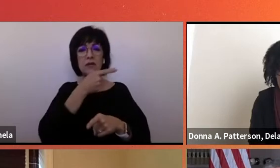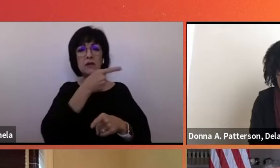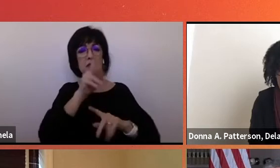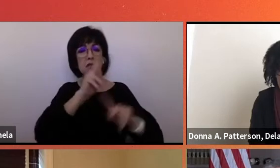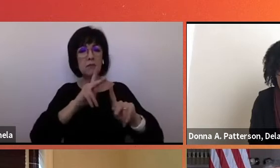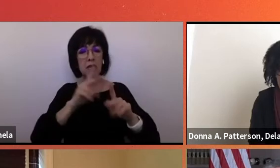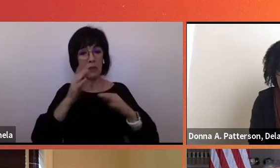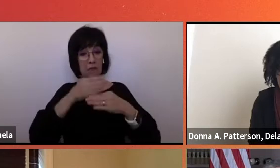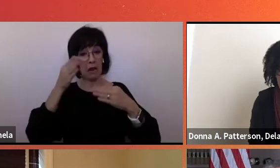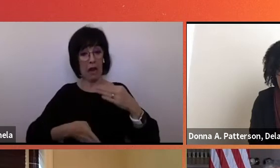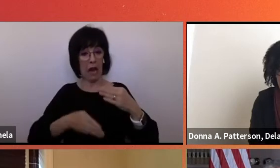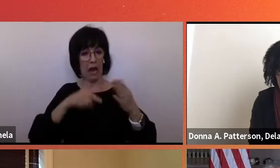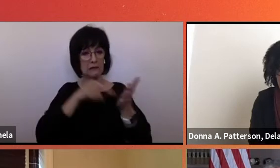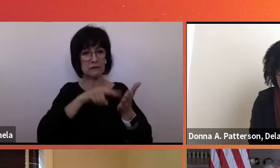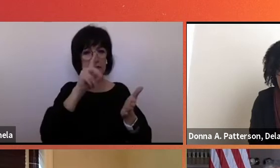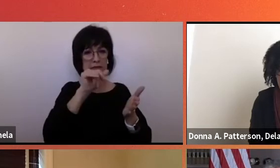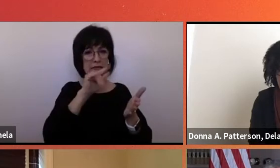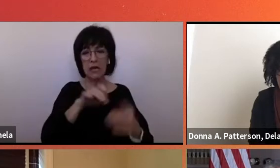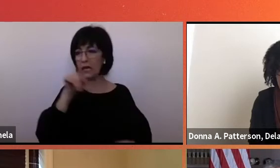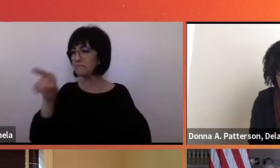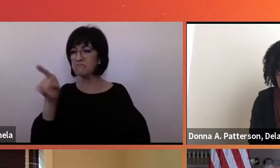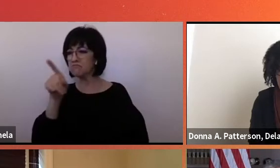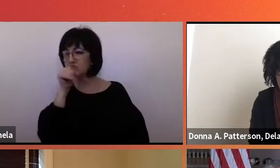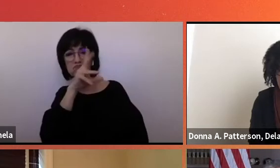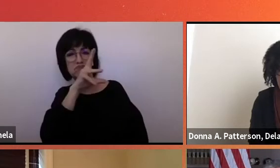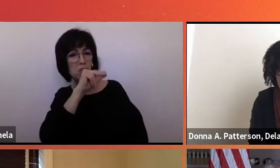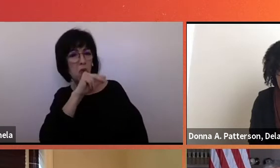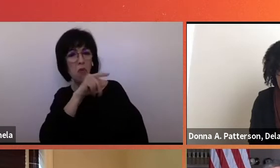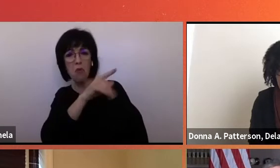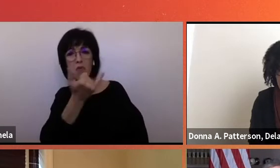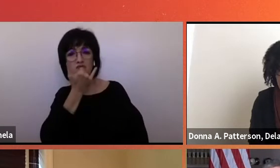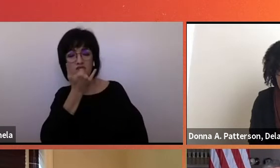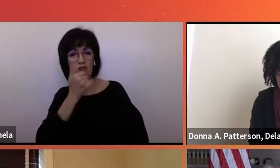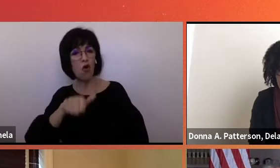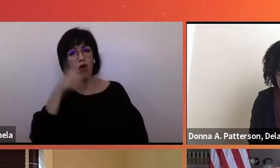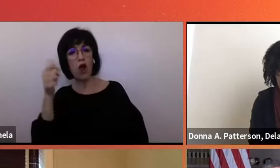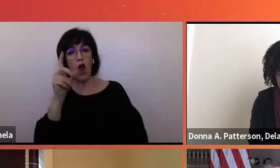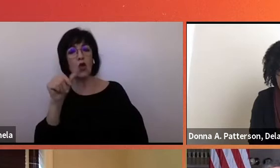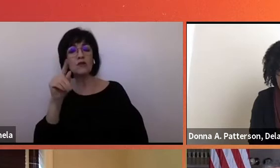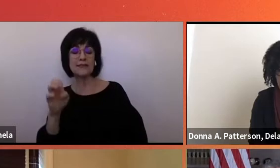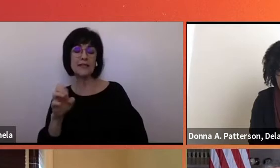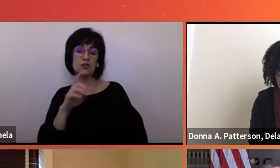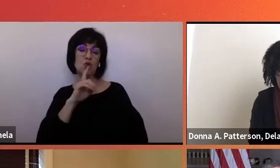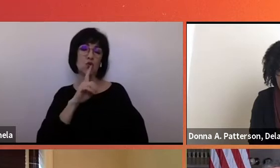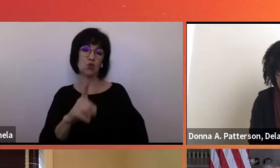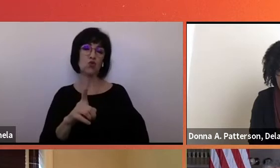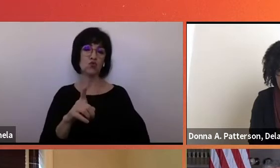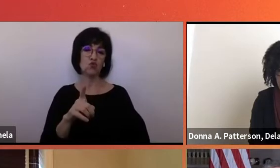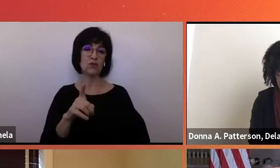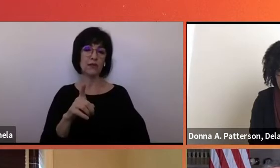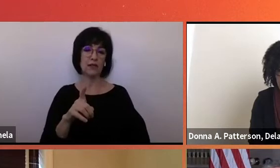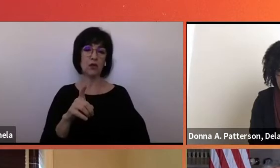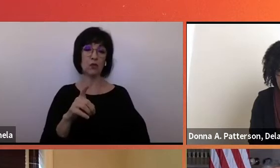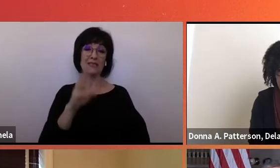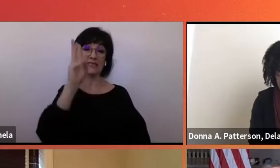in Delaware until the 13th Amendment was ratified. So it was 6 months after